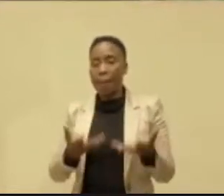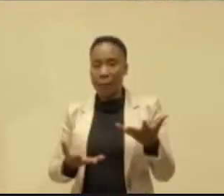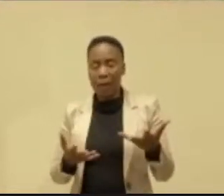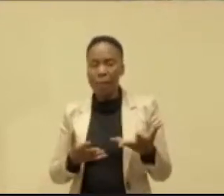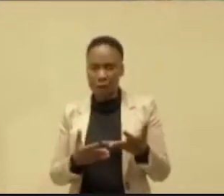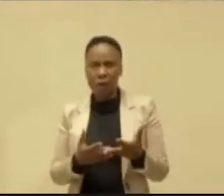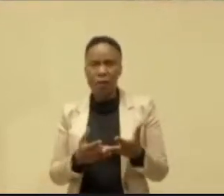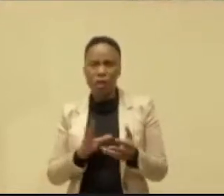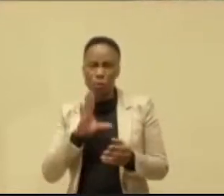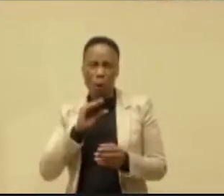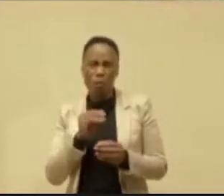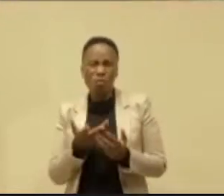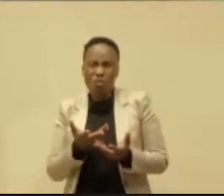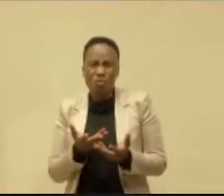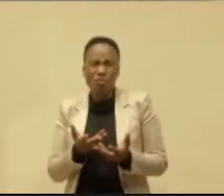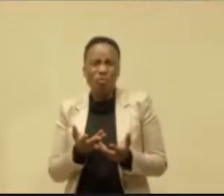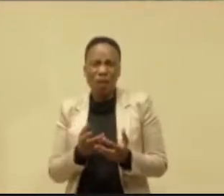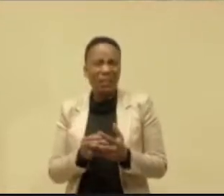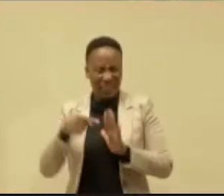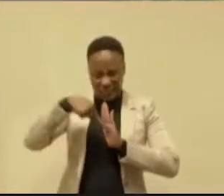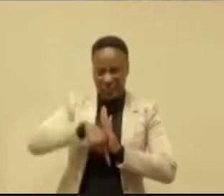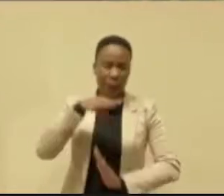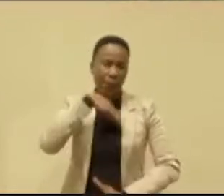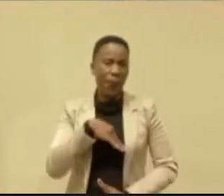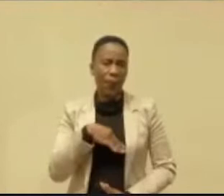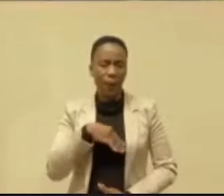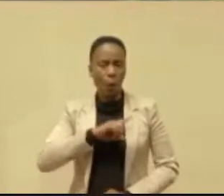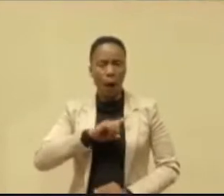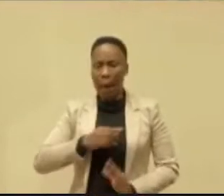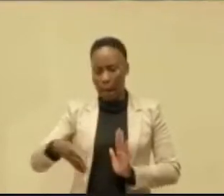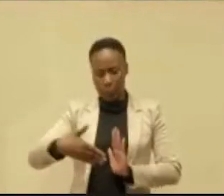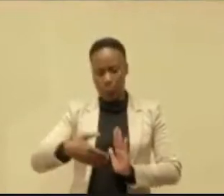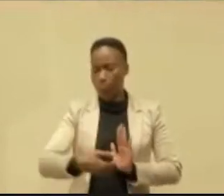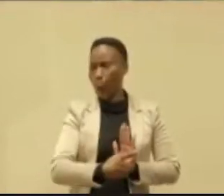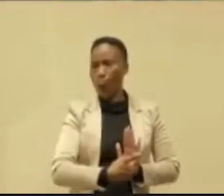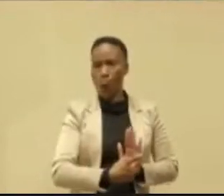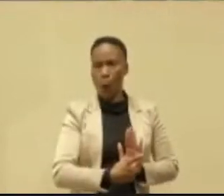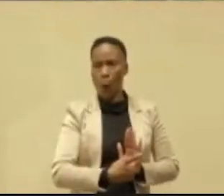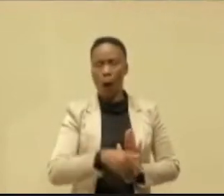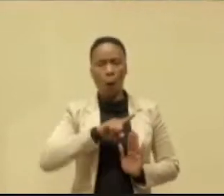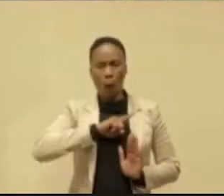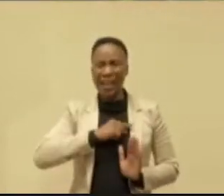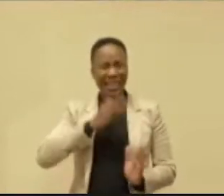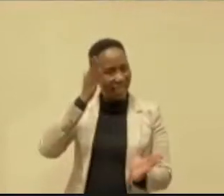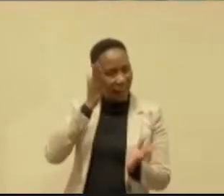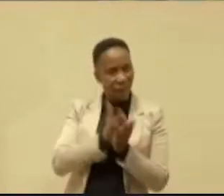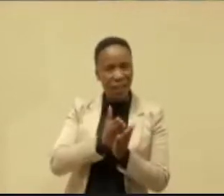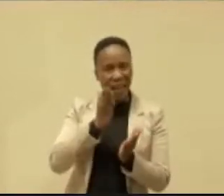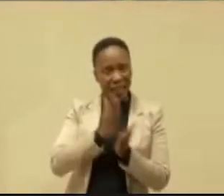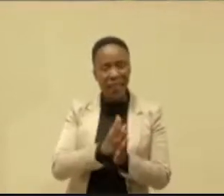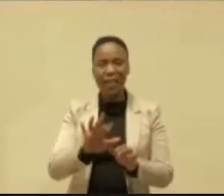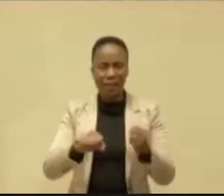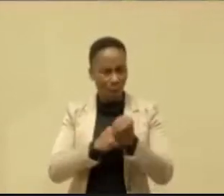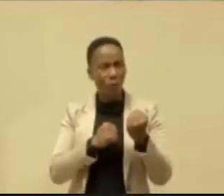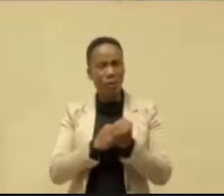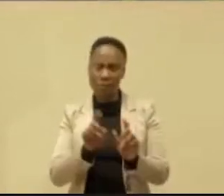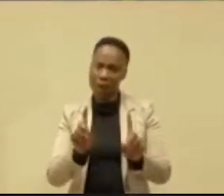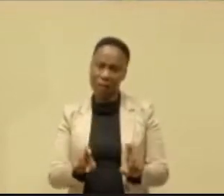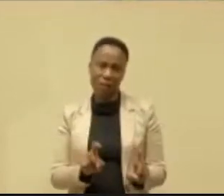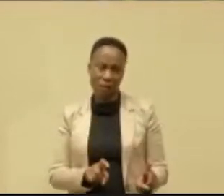passing but is not there because they are supposed to be definitely supported